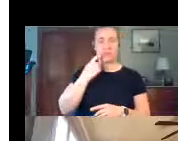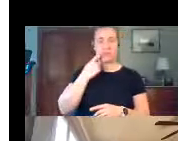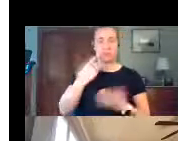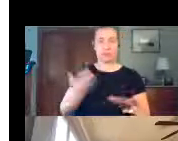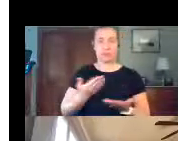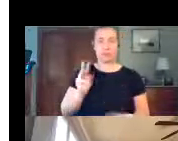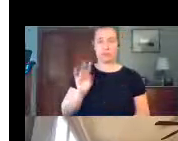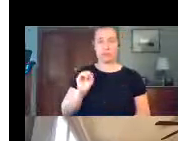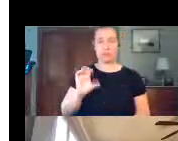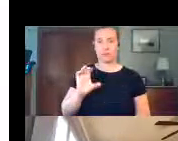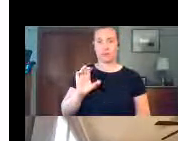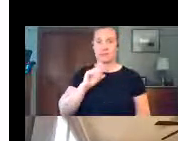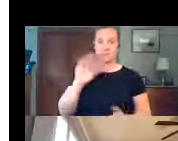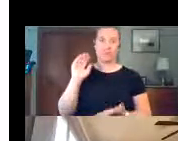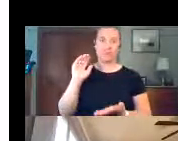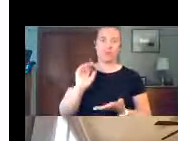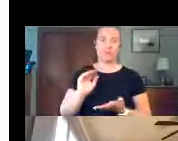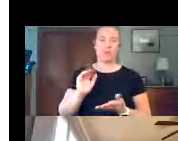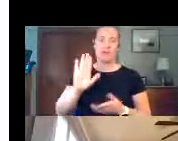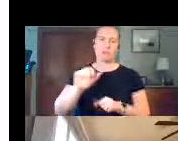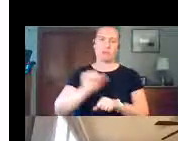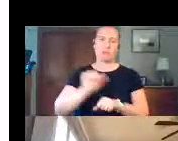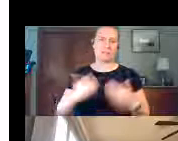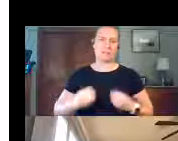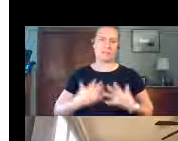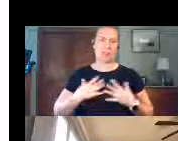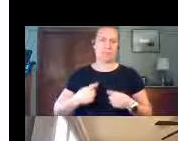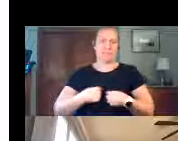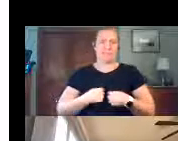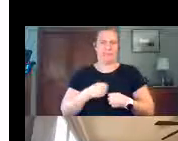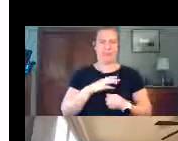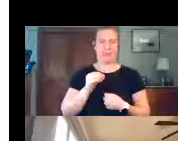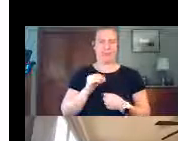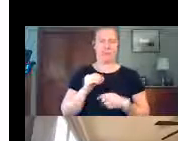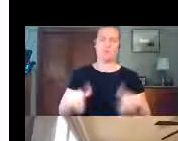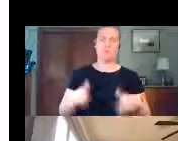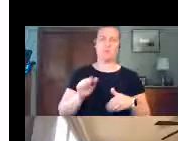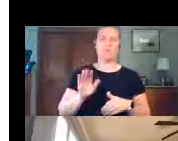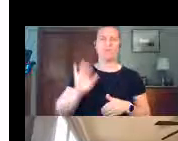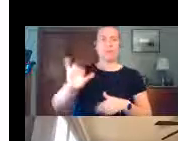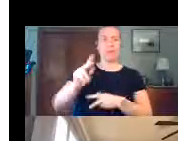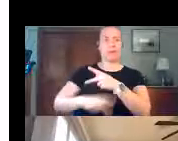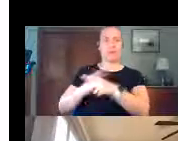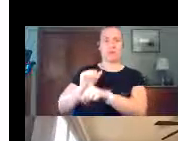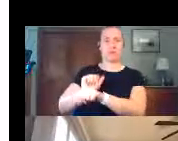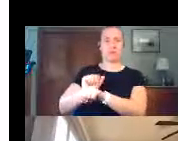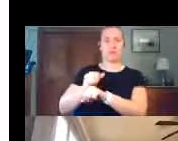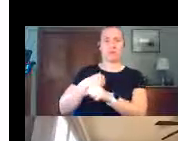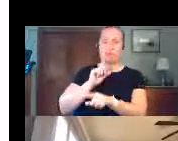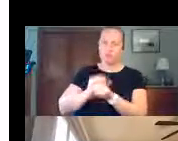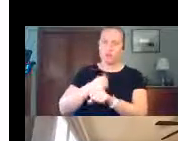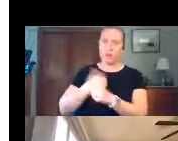Wisconsin. So his work has really been an inspiration to me, and it's the kind of work that I really want to get behind as an